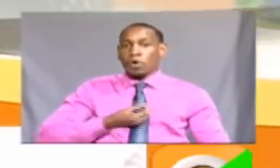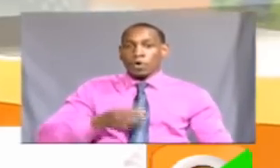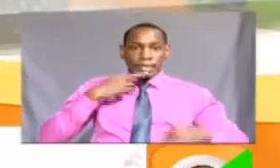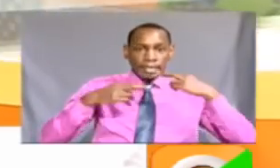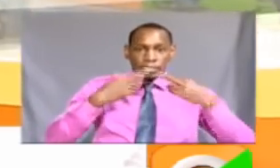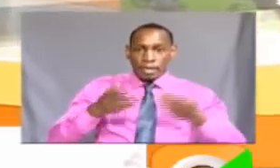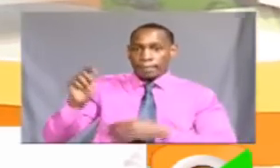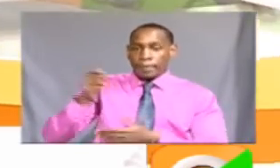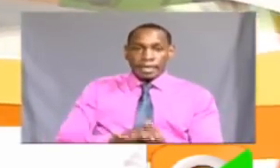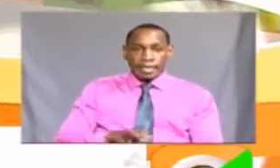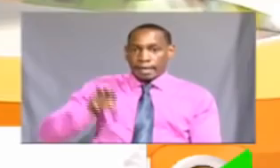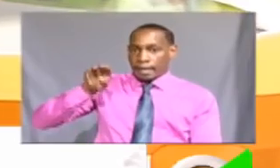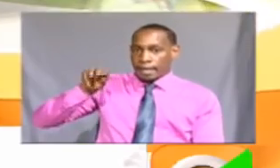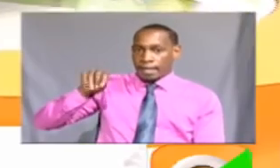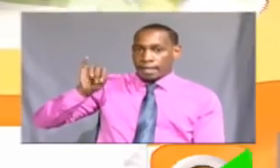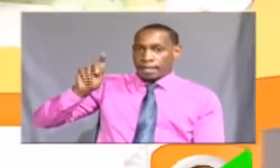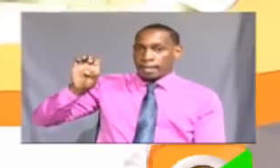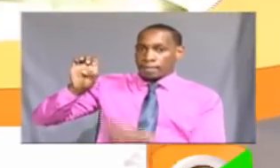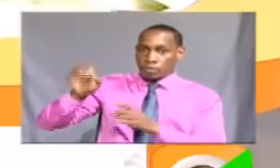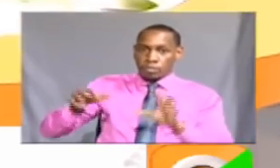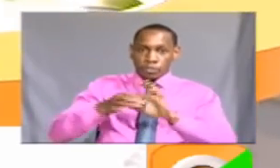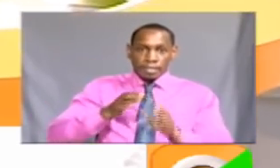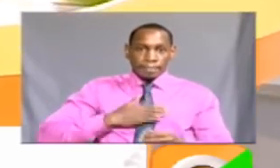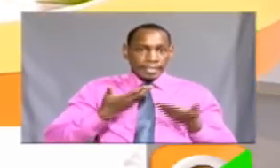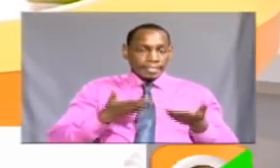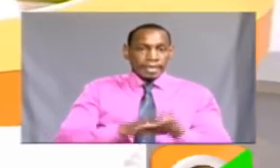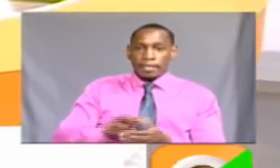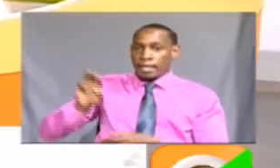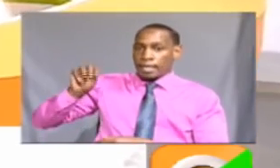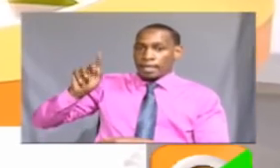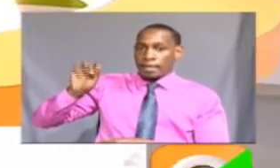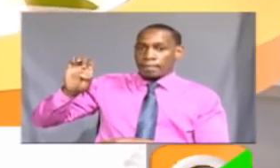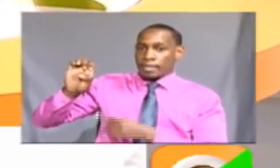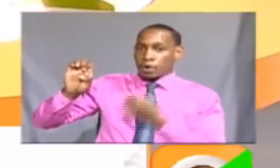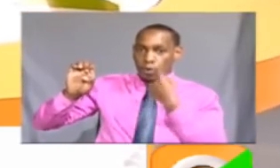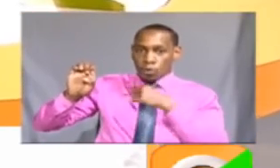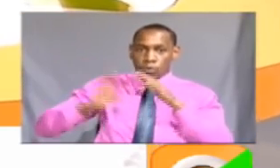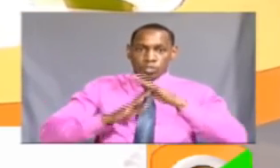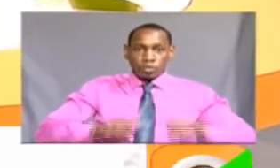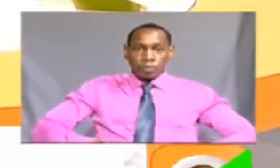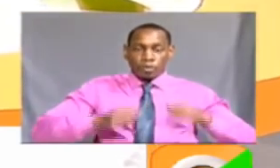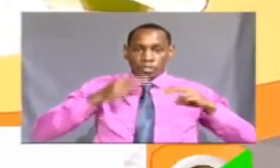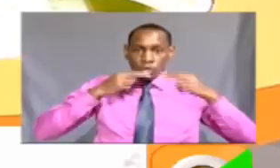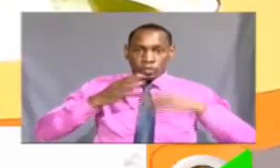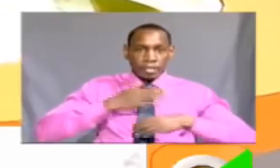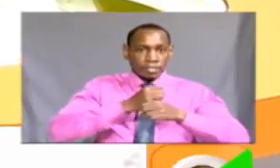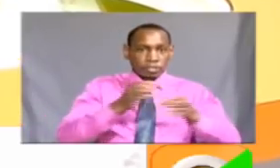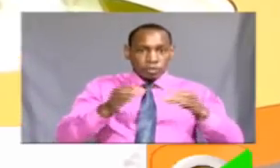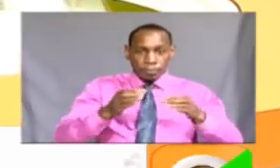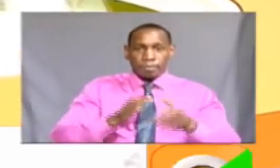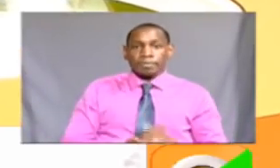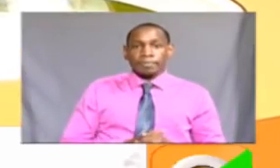in the country? Mike Masharia joins me now. He is the CEO of the Hotel Keepers and Caterers